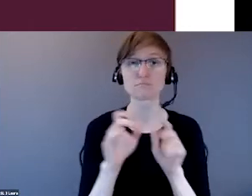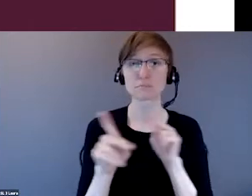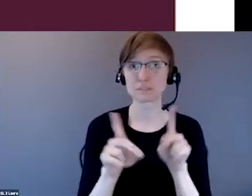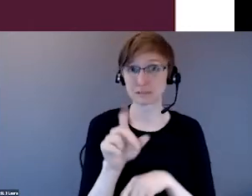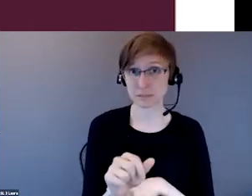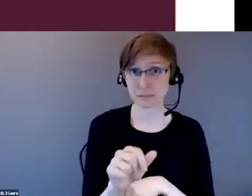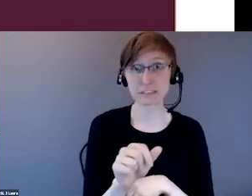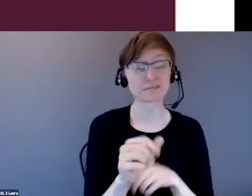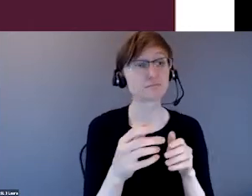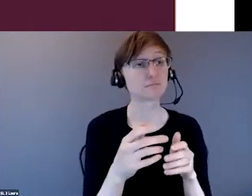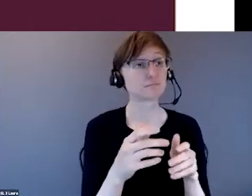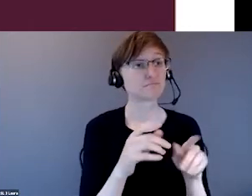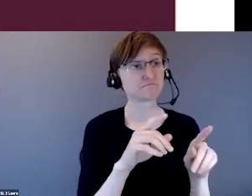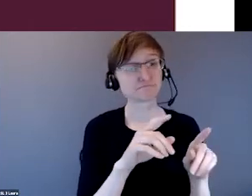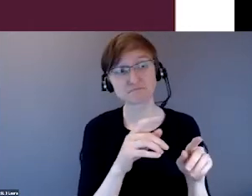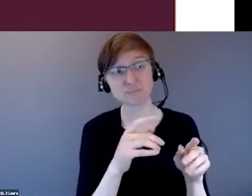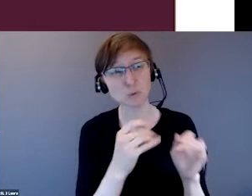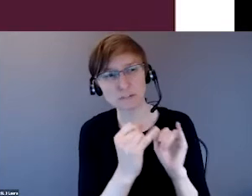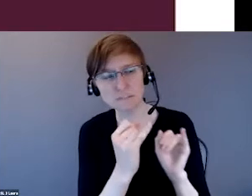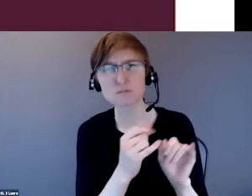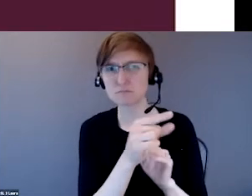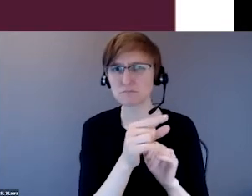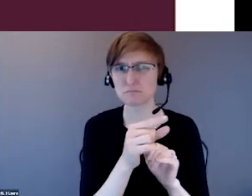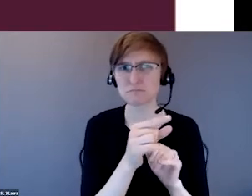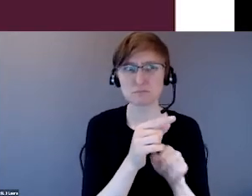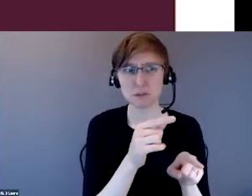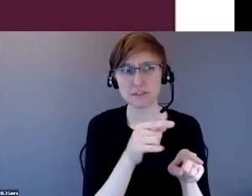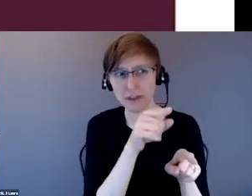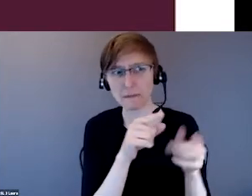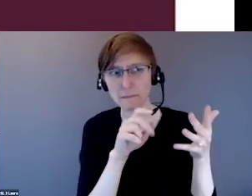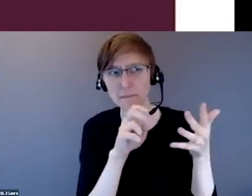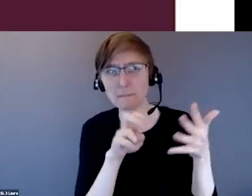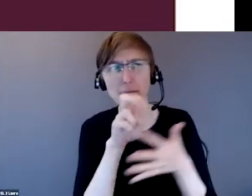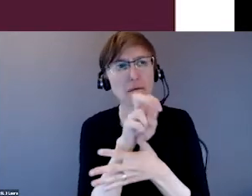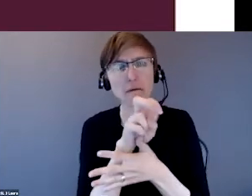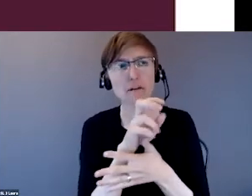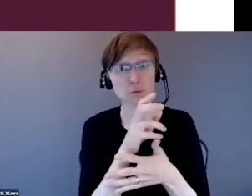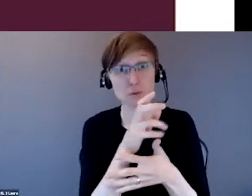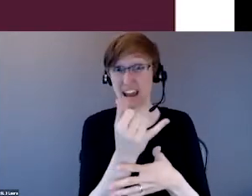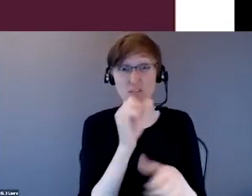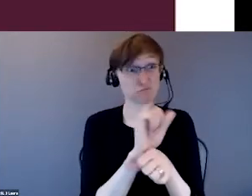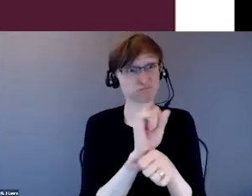and explored with them what factors facilitated their career advancement. So we'll get into that today.